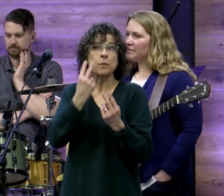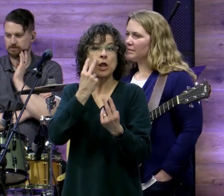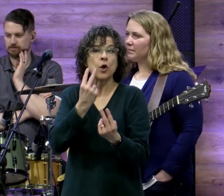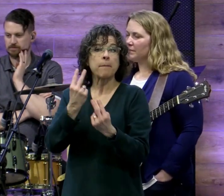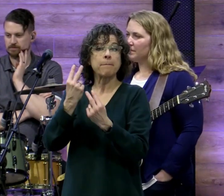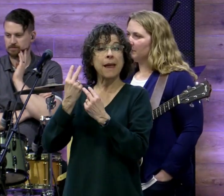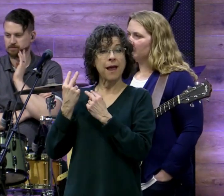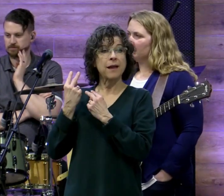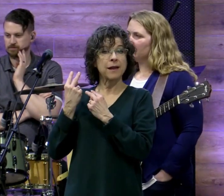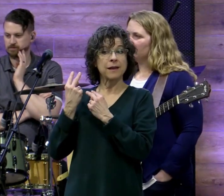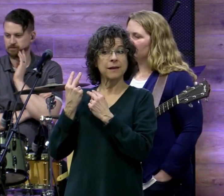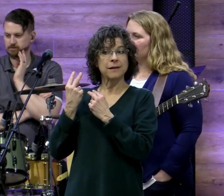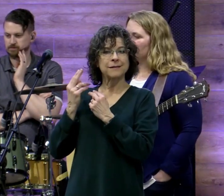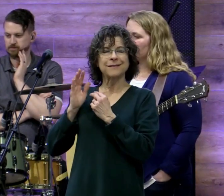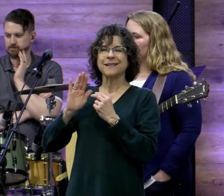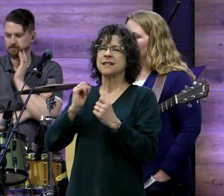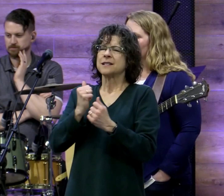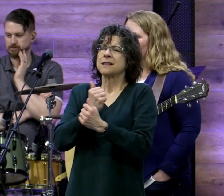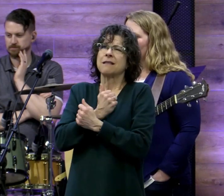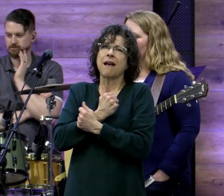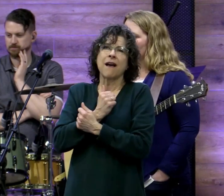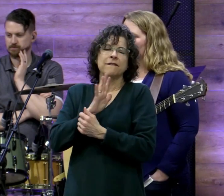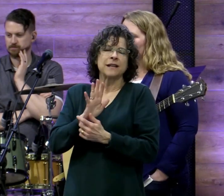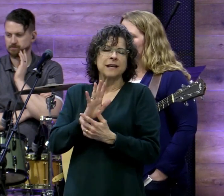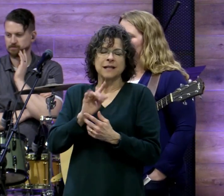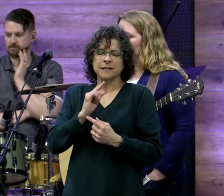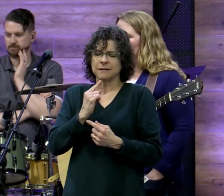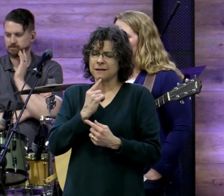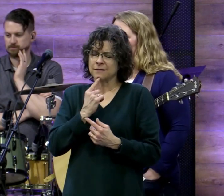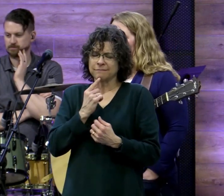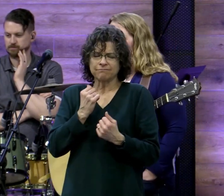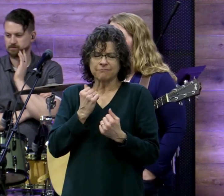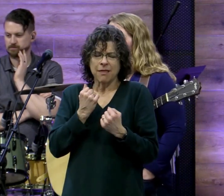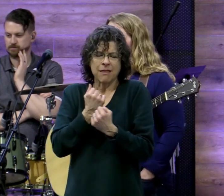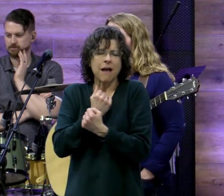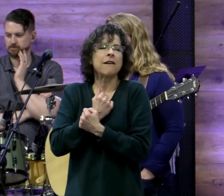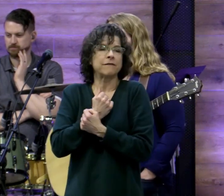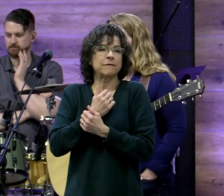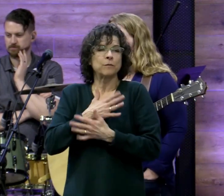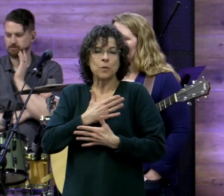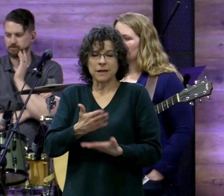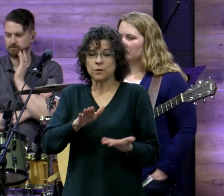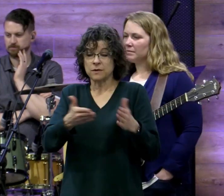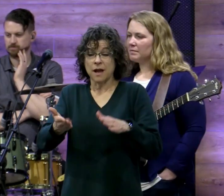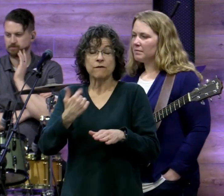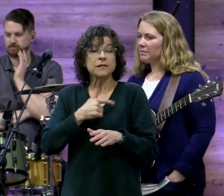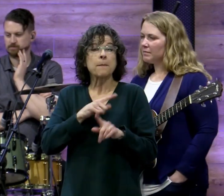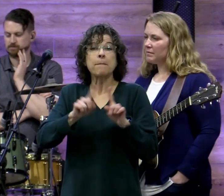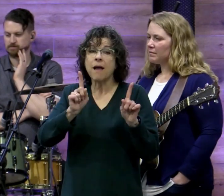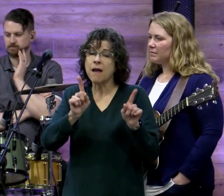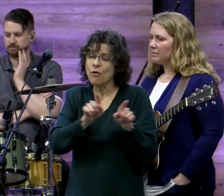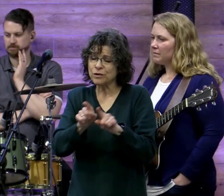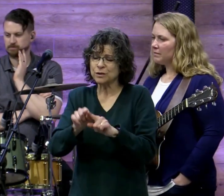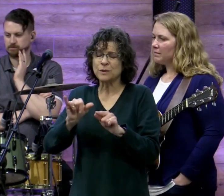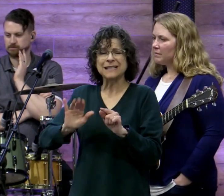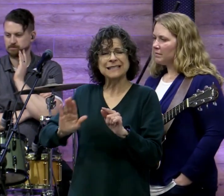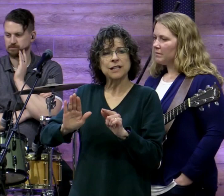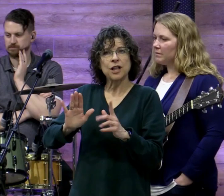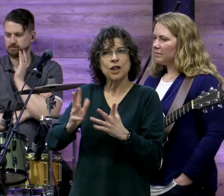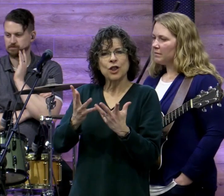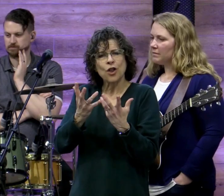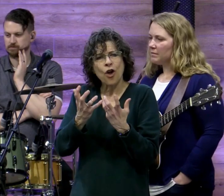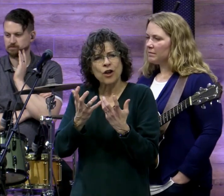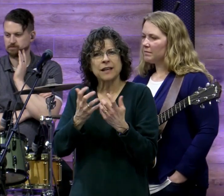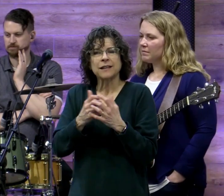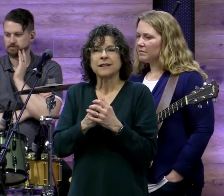his great love, his profound love to die for us and to make us clean. But there's also a sense of longing when we eat this